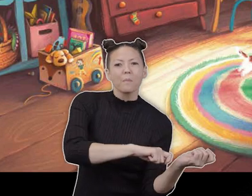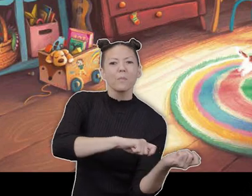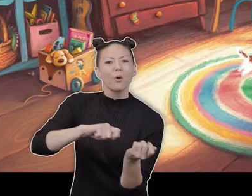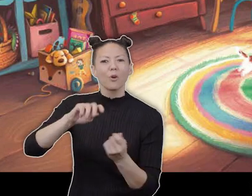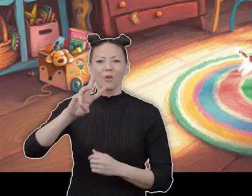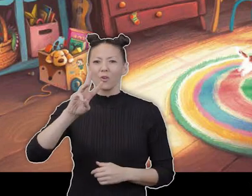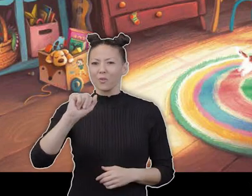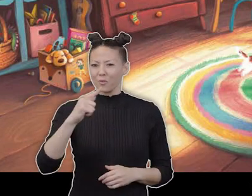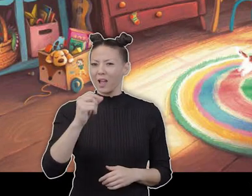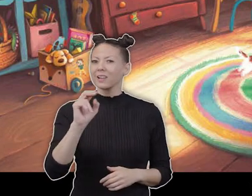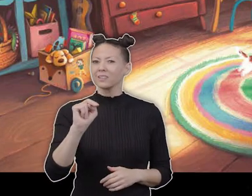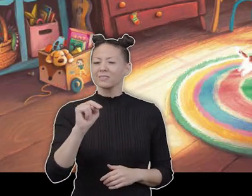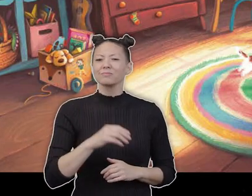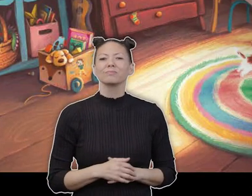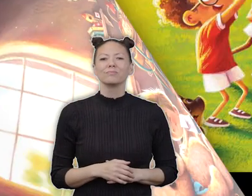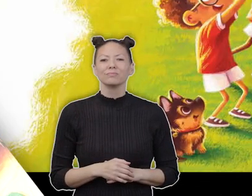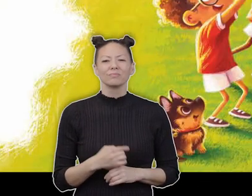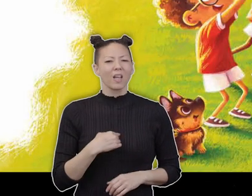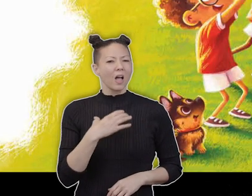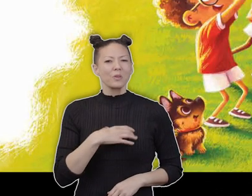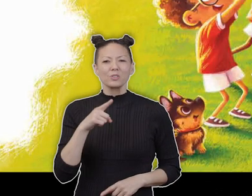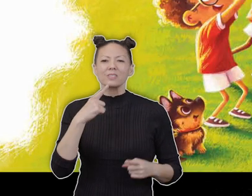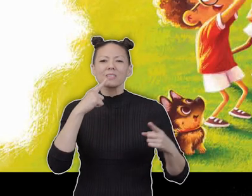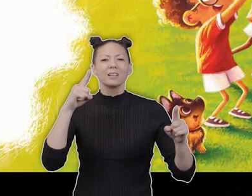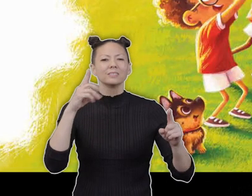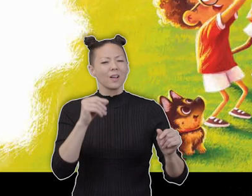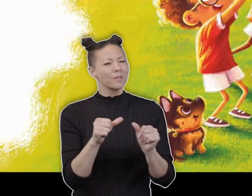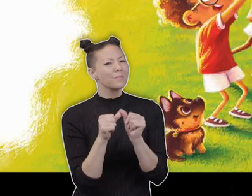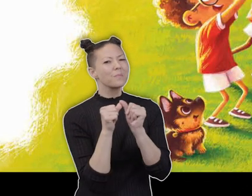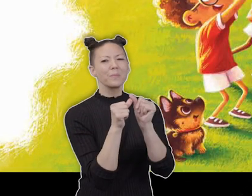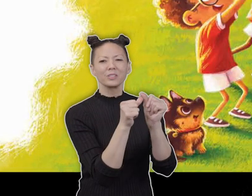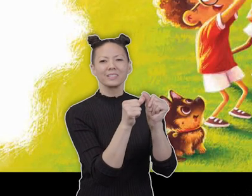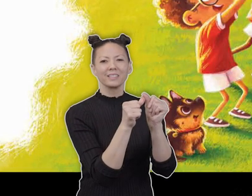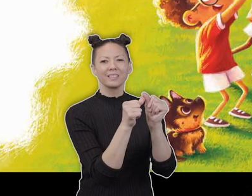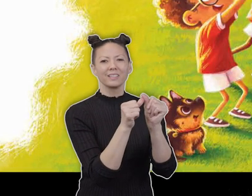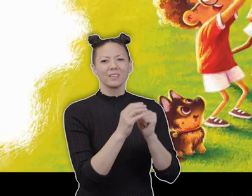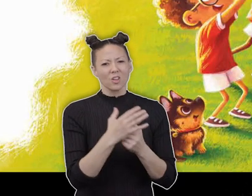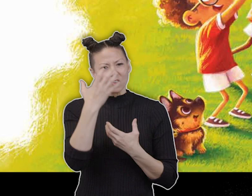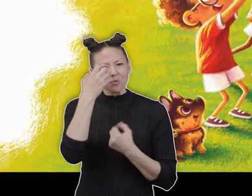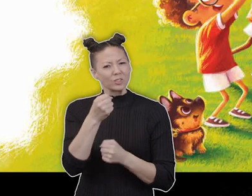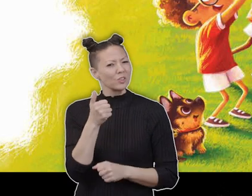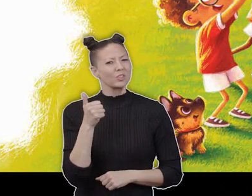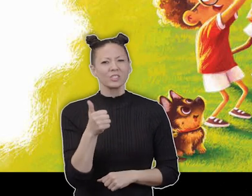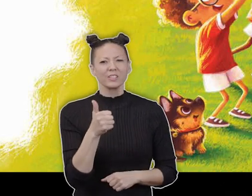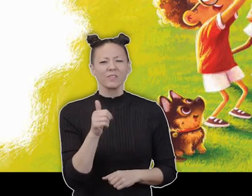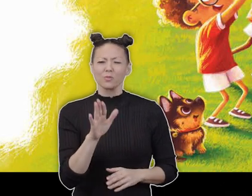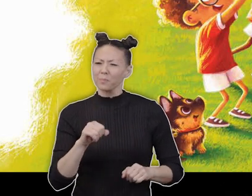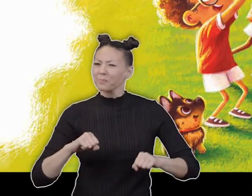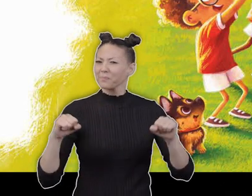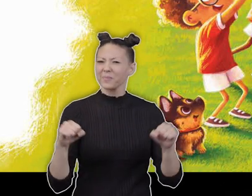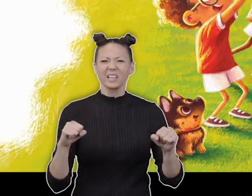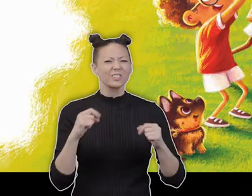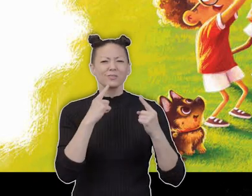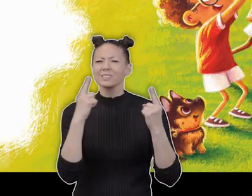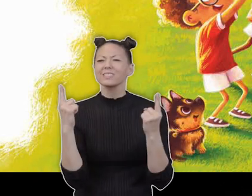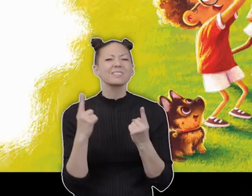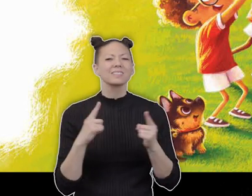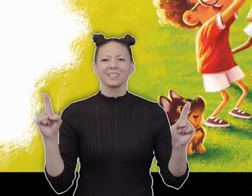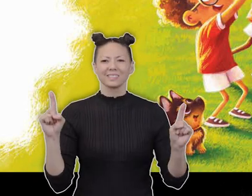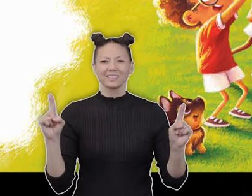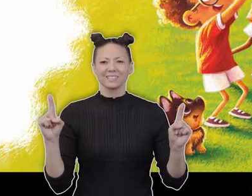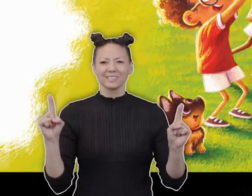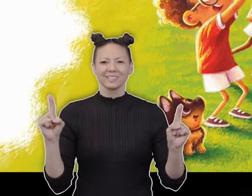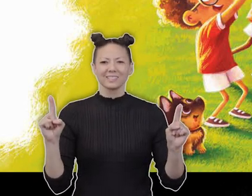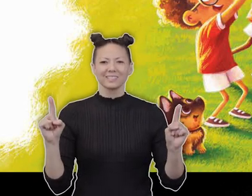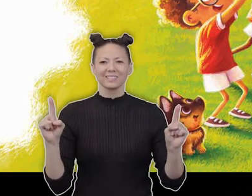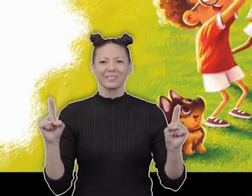dinosaurs, and a pull wagon. I wish you success and prosperity to trust yourself and your